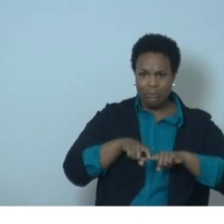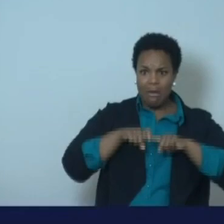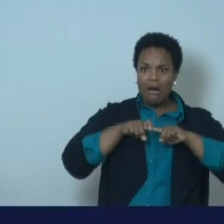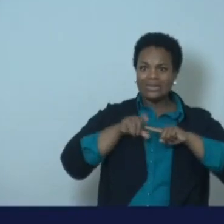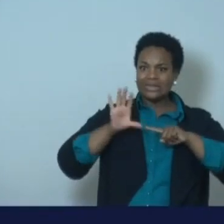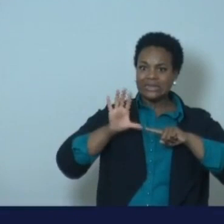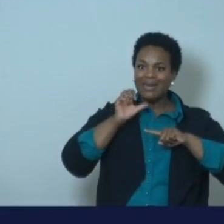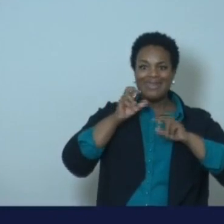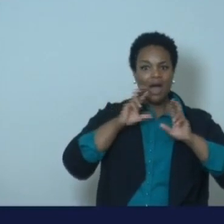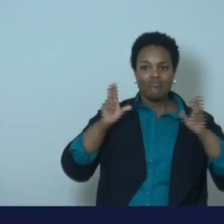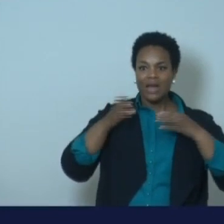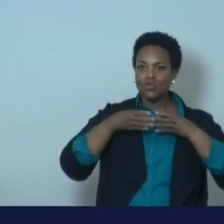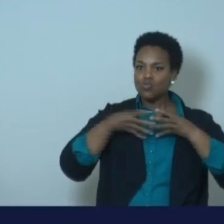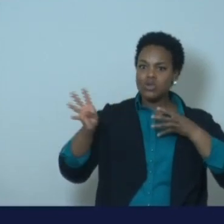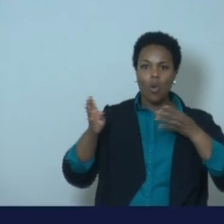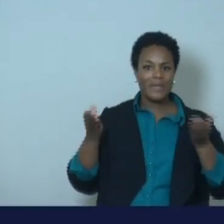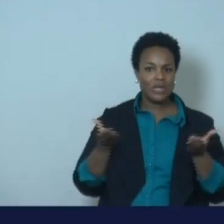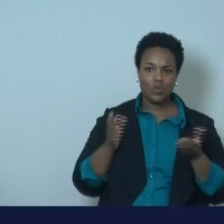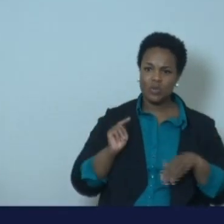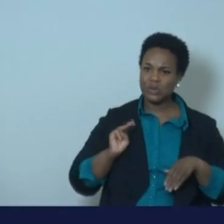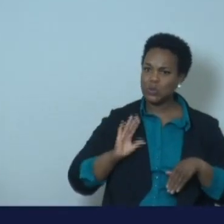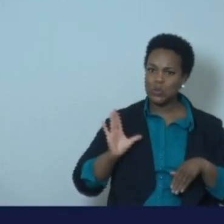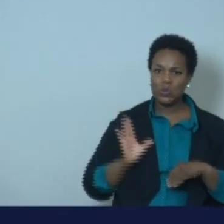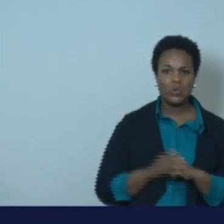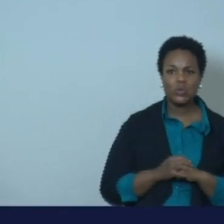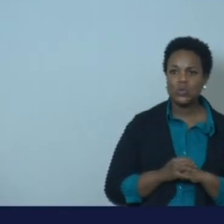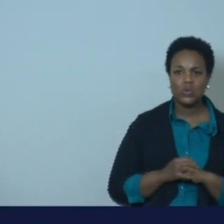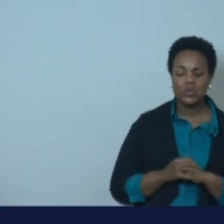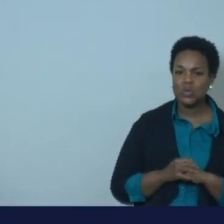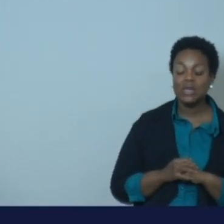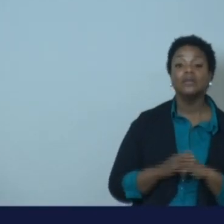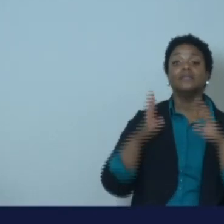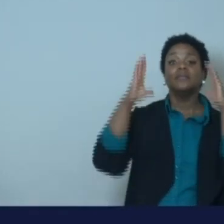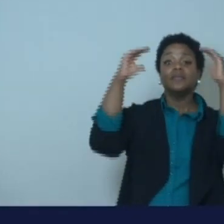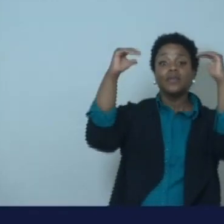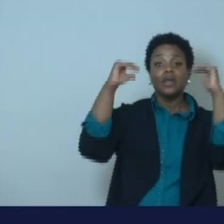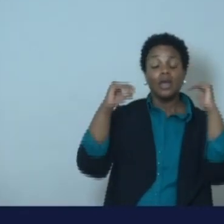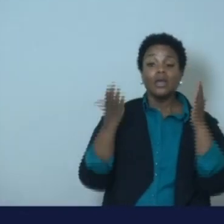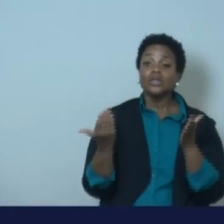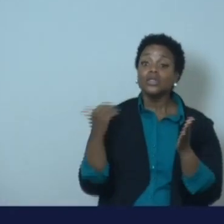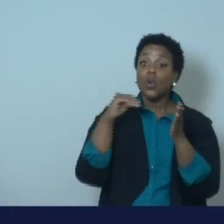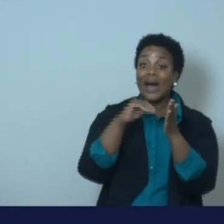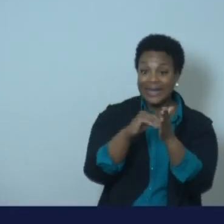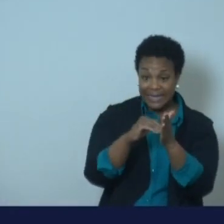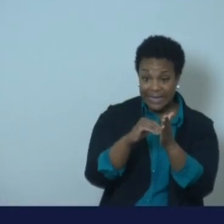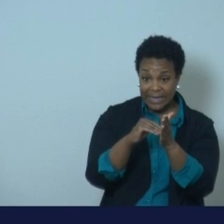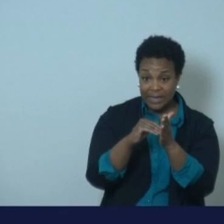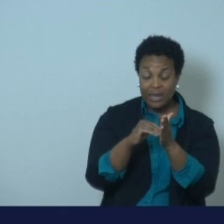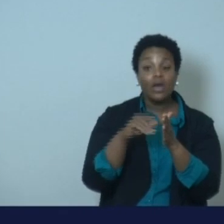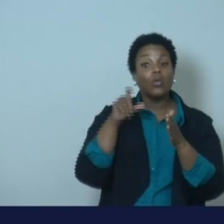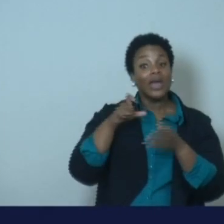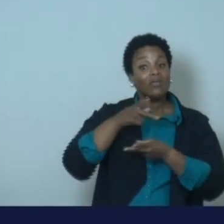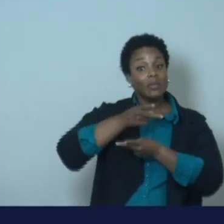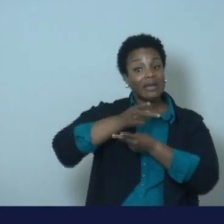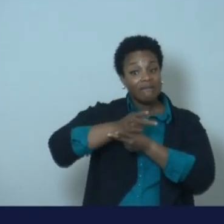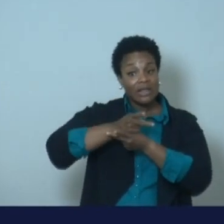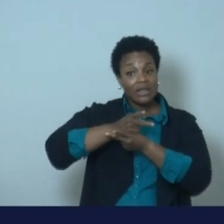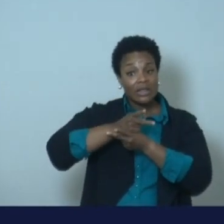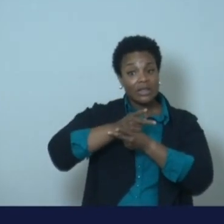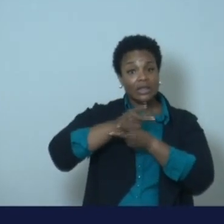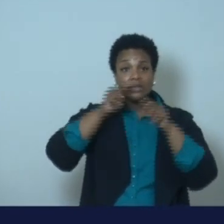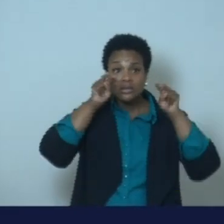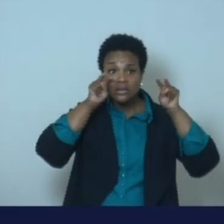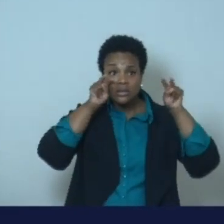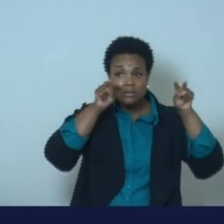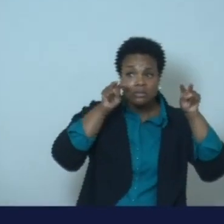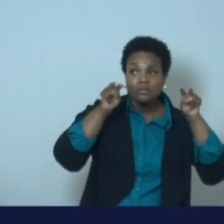slide. All right, so again, we have to remain incredibly vigilant, and we've done well.